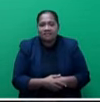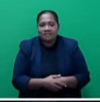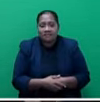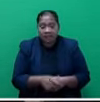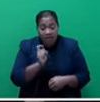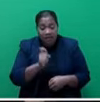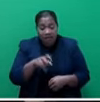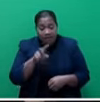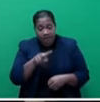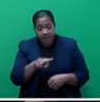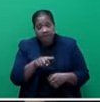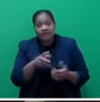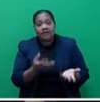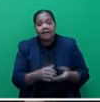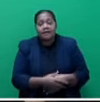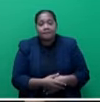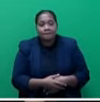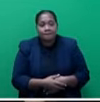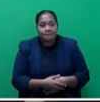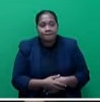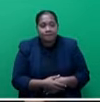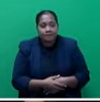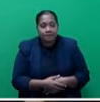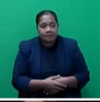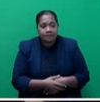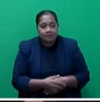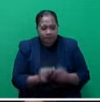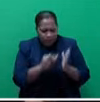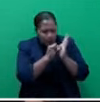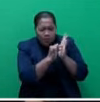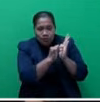at the notes to the bill, Mr. Speaker,